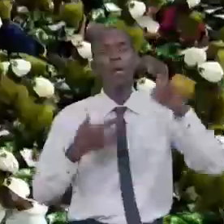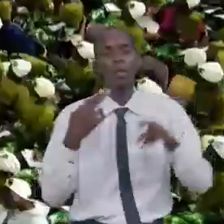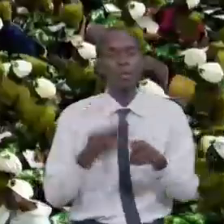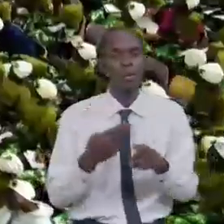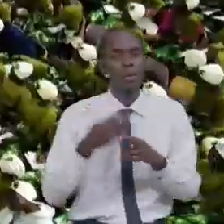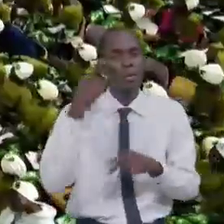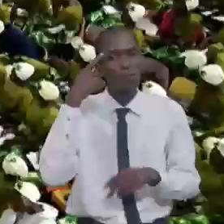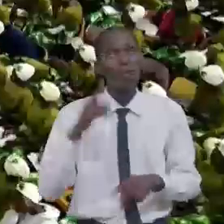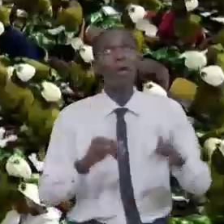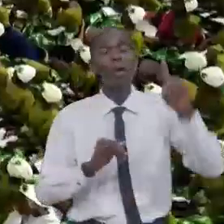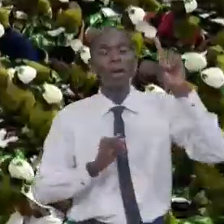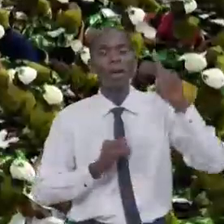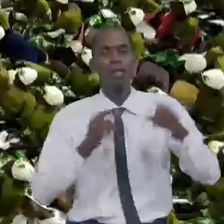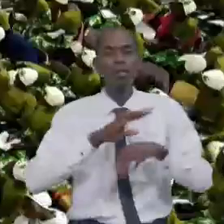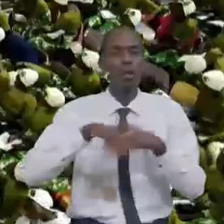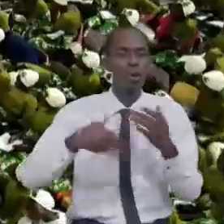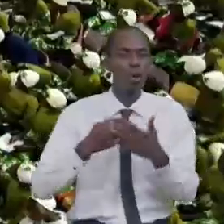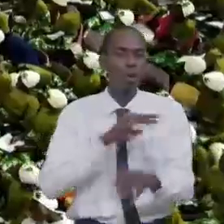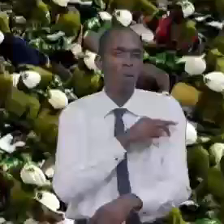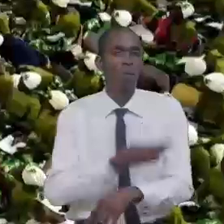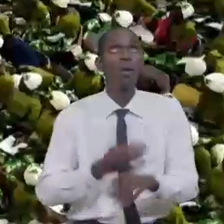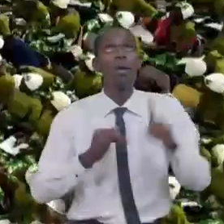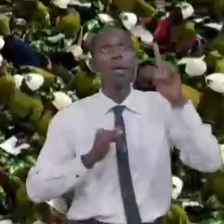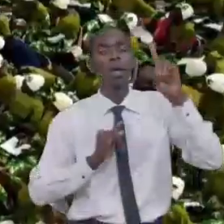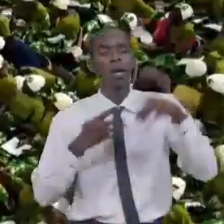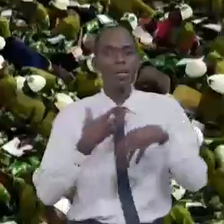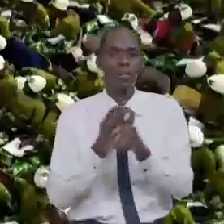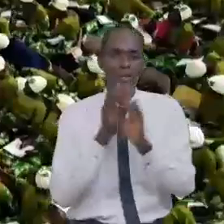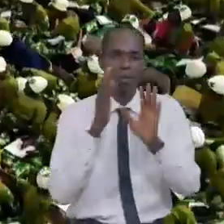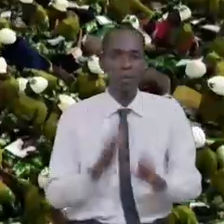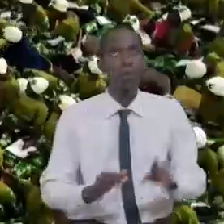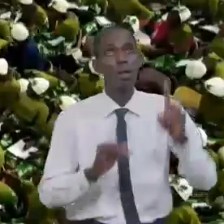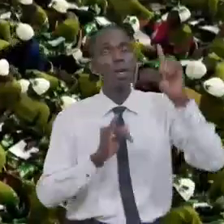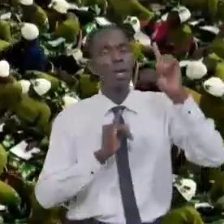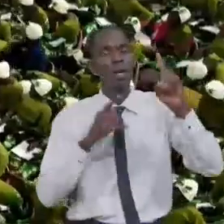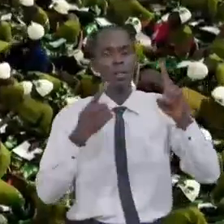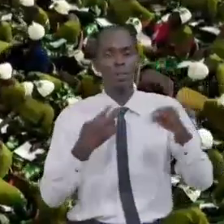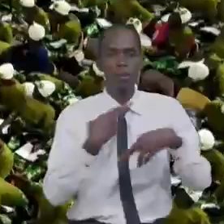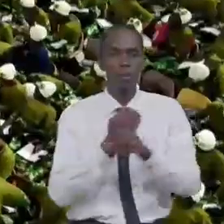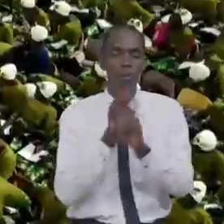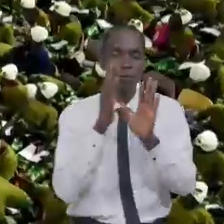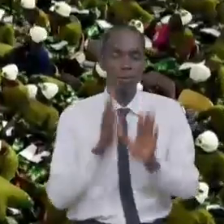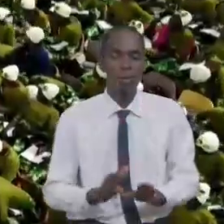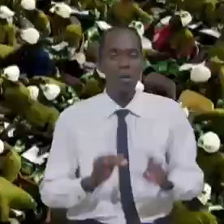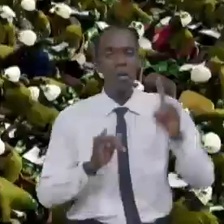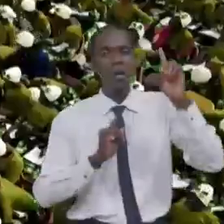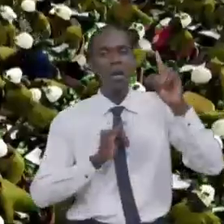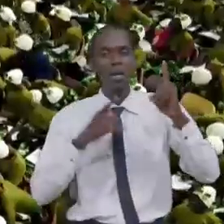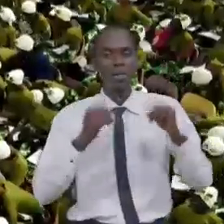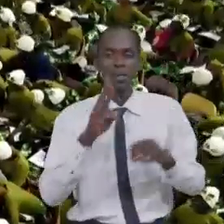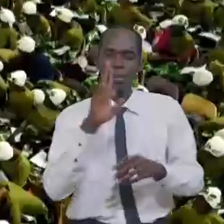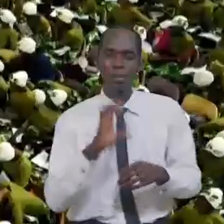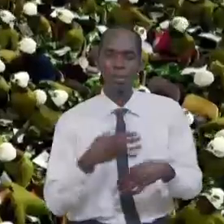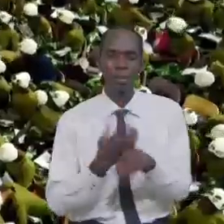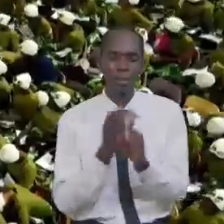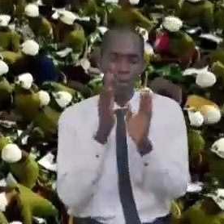the Almighty, I, the Creator, I, the Reformer, I, the Recreator, I